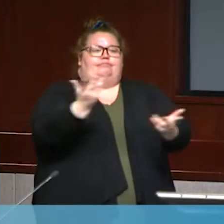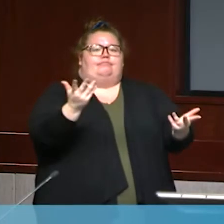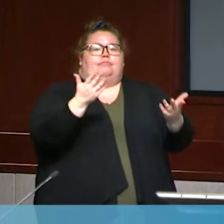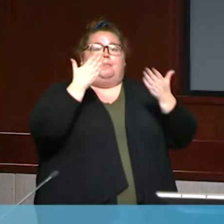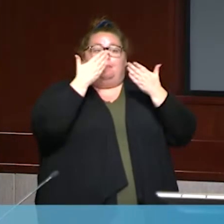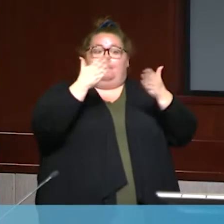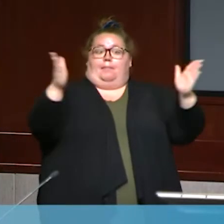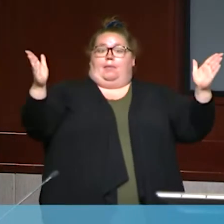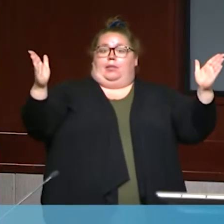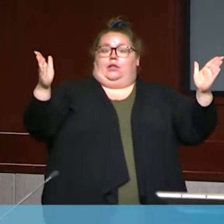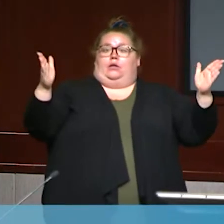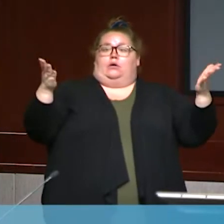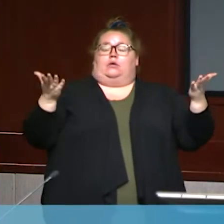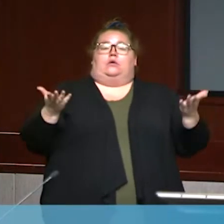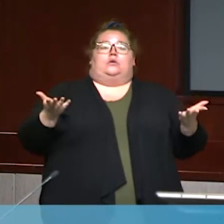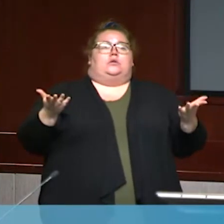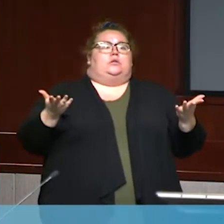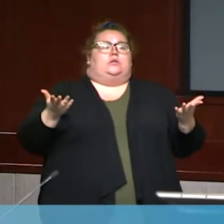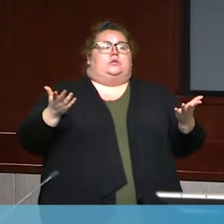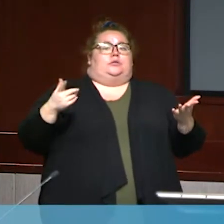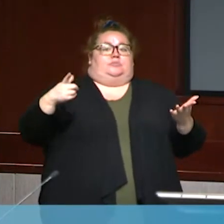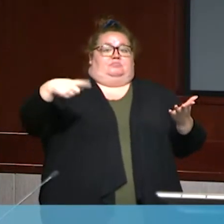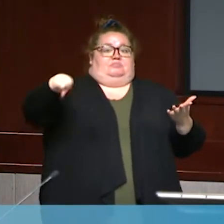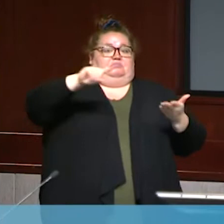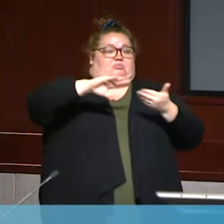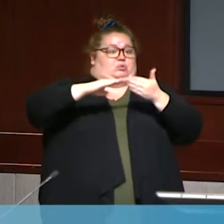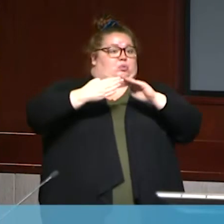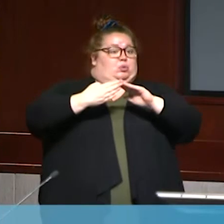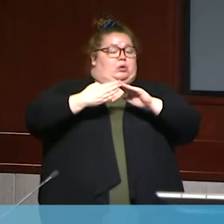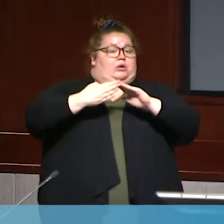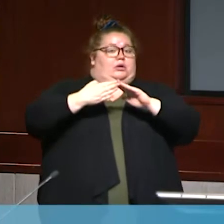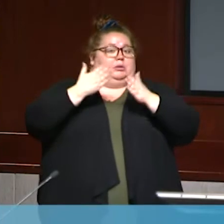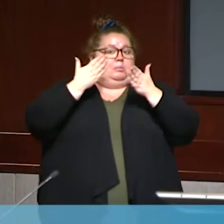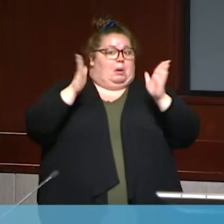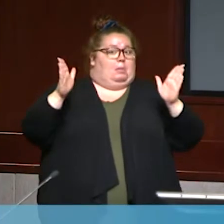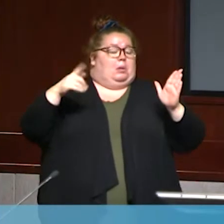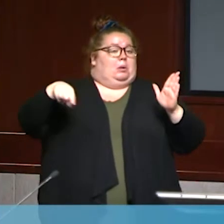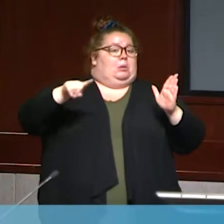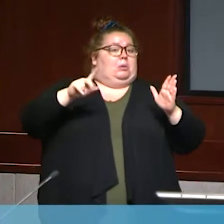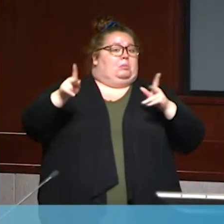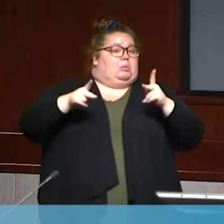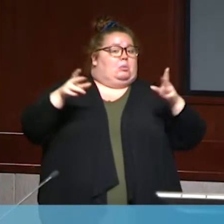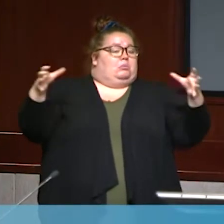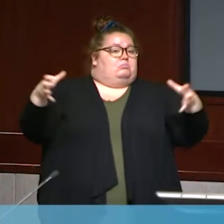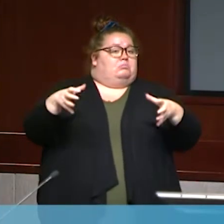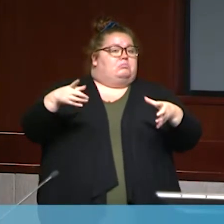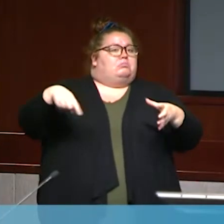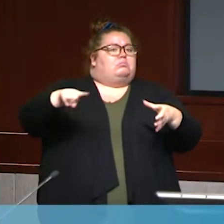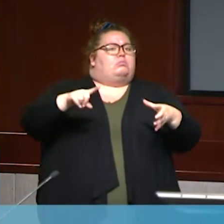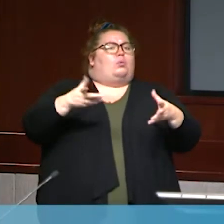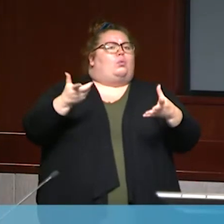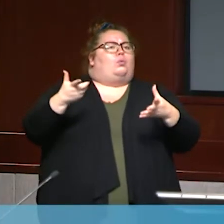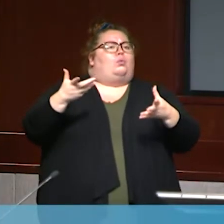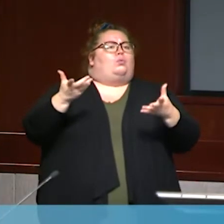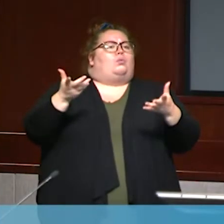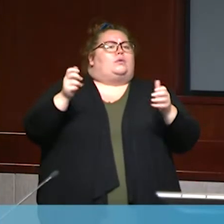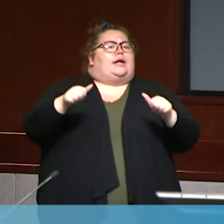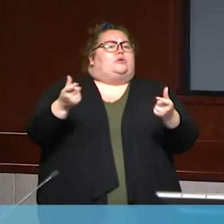what part it can play in helping to prevent the disease